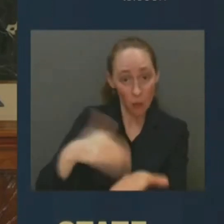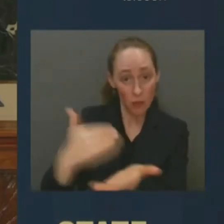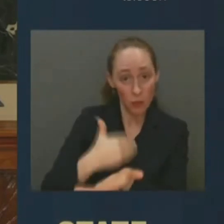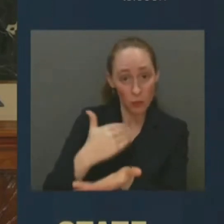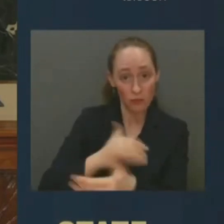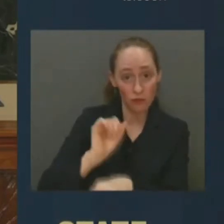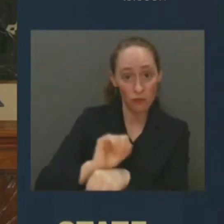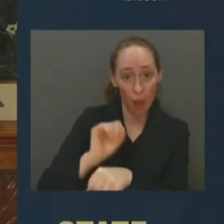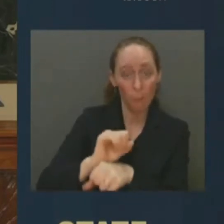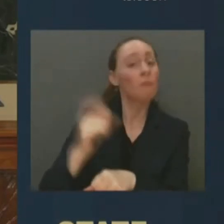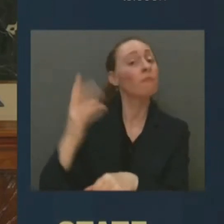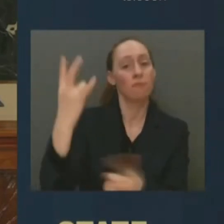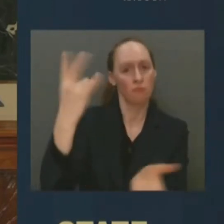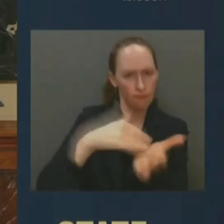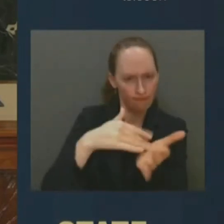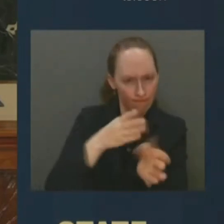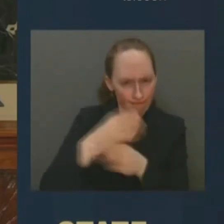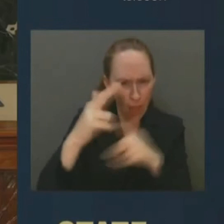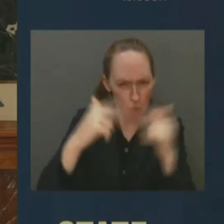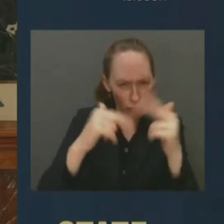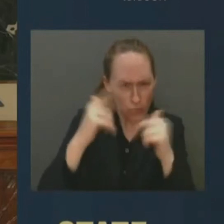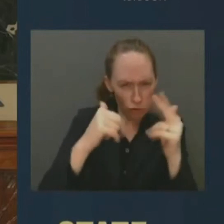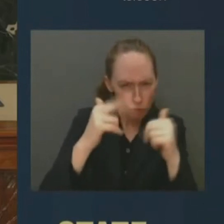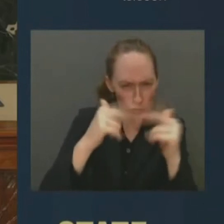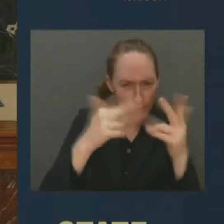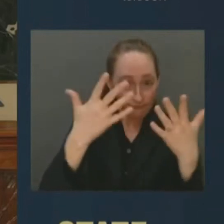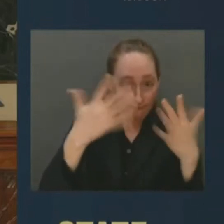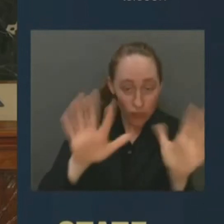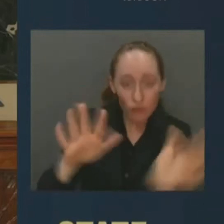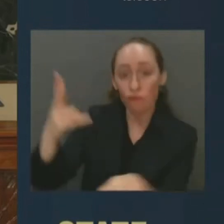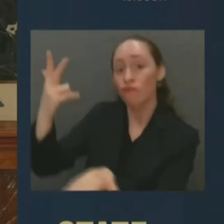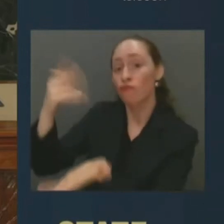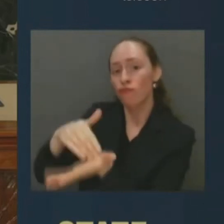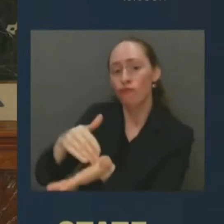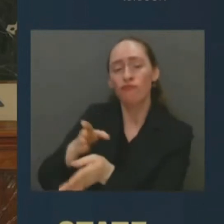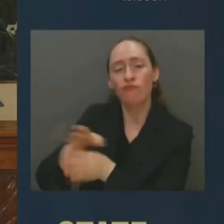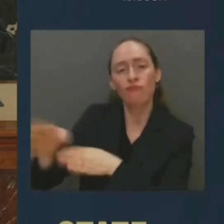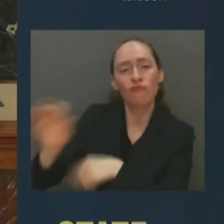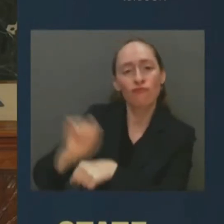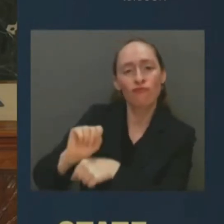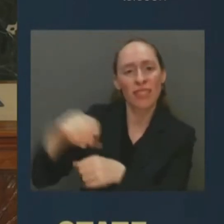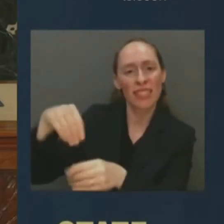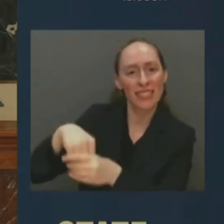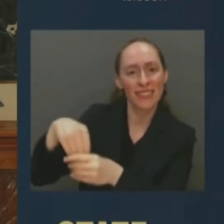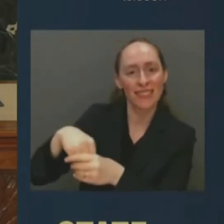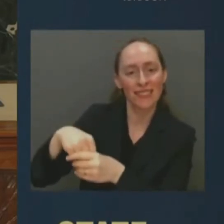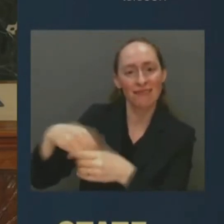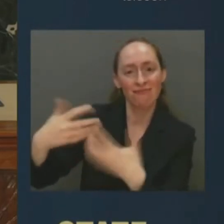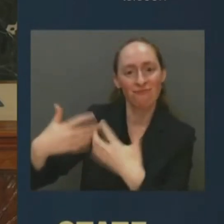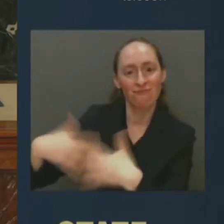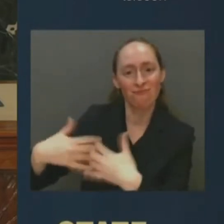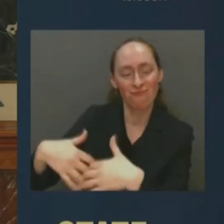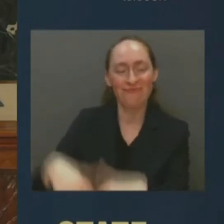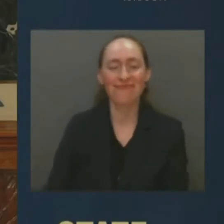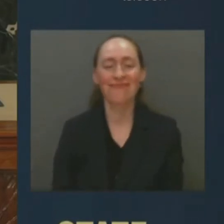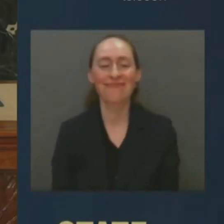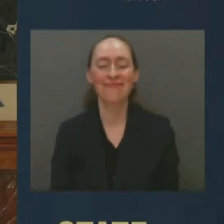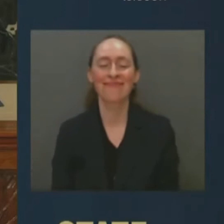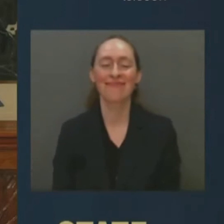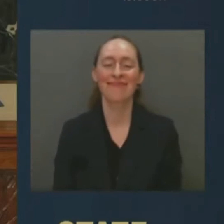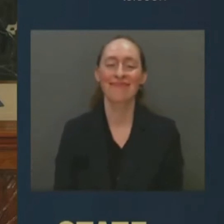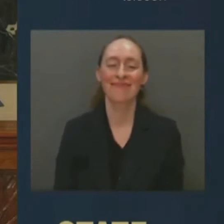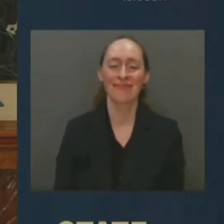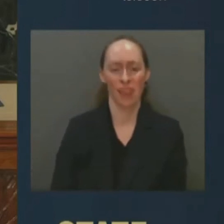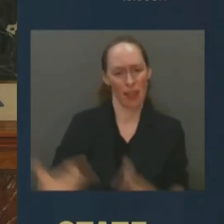new standard that will require that all construction material used in federal infrastructure projects be made in the United States. Biden